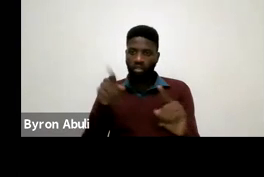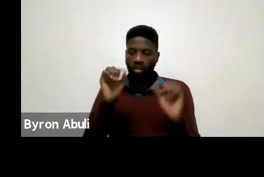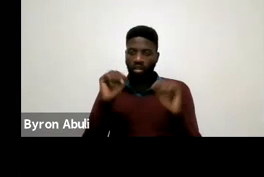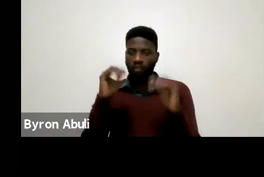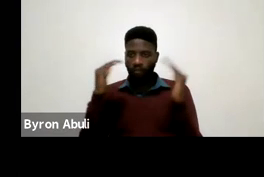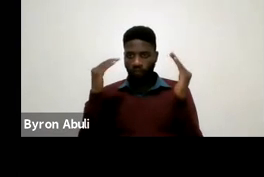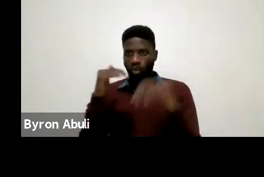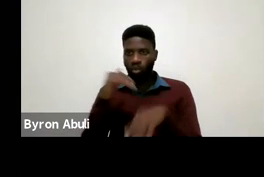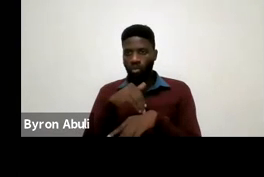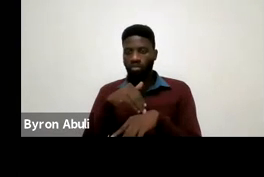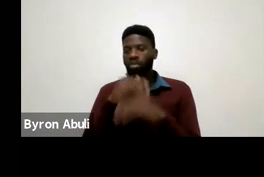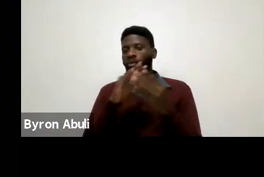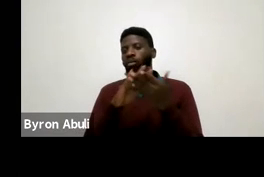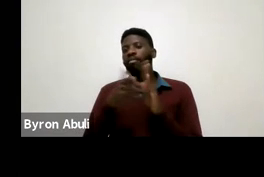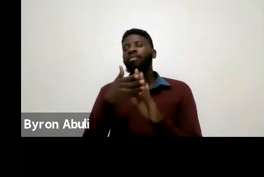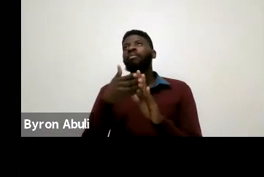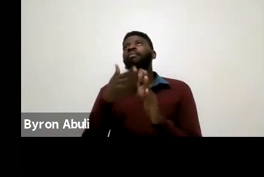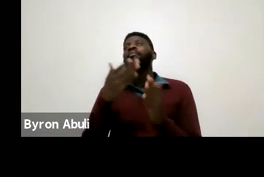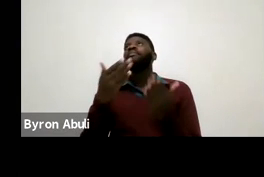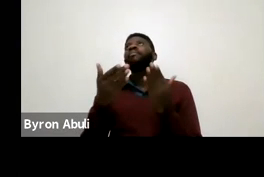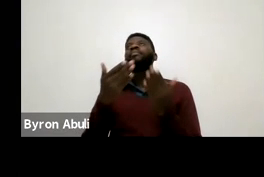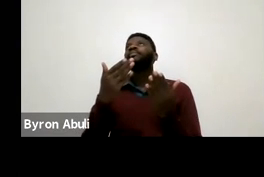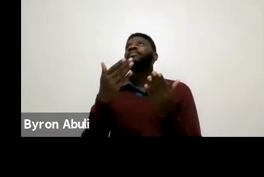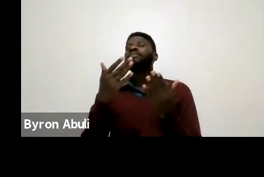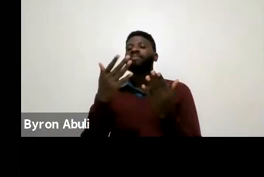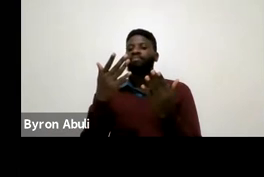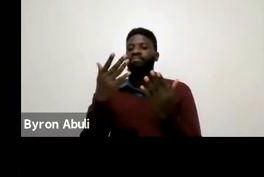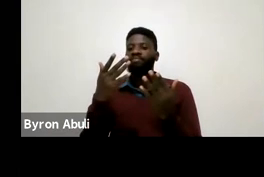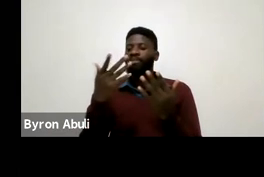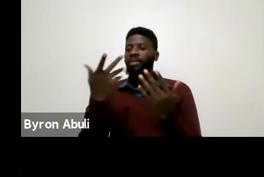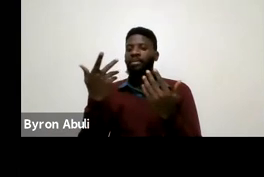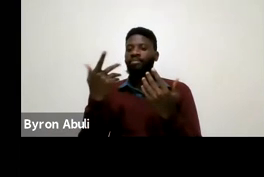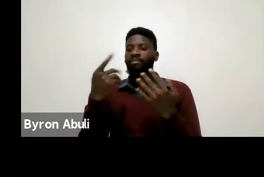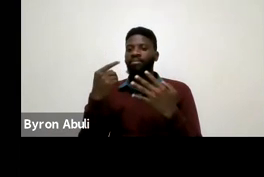on without spreading ourselves too thin? So yeah, that's my question.